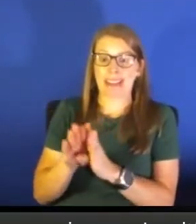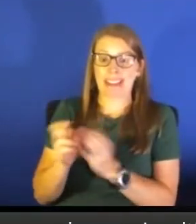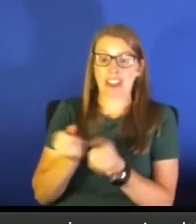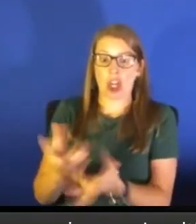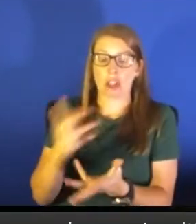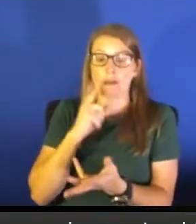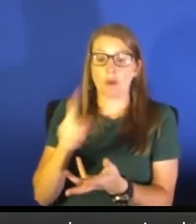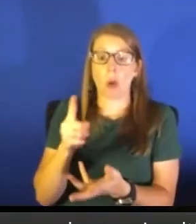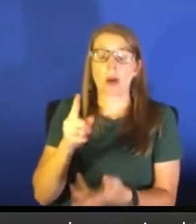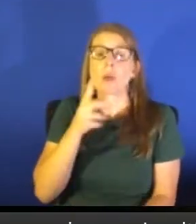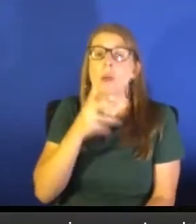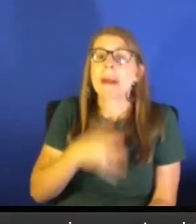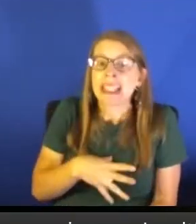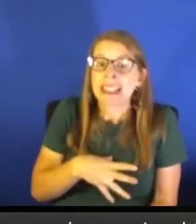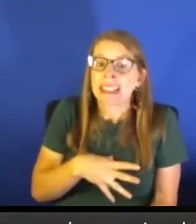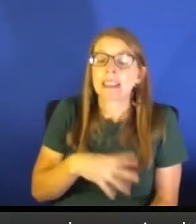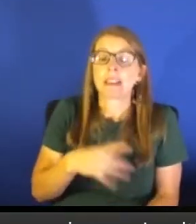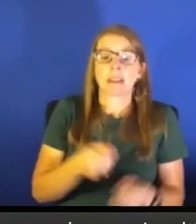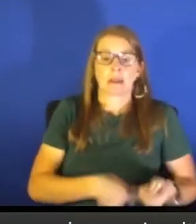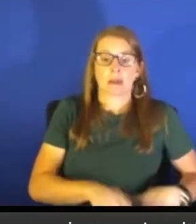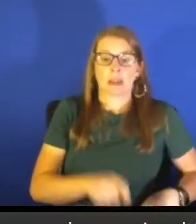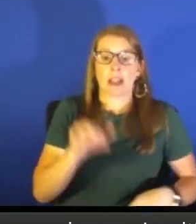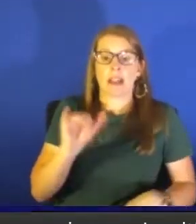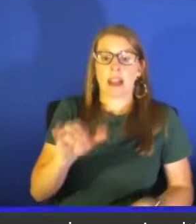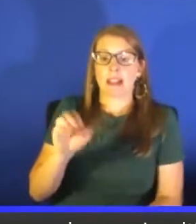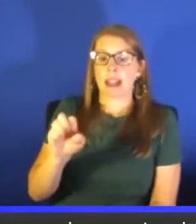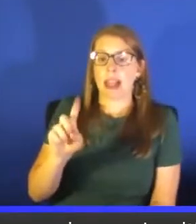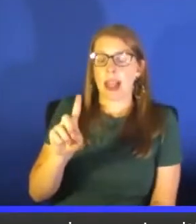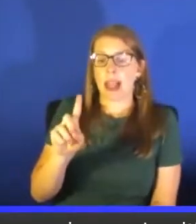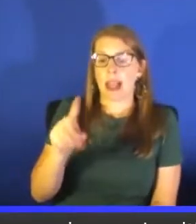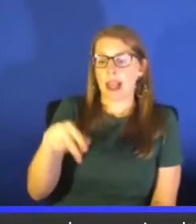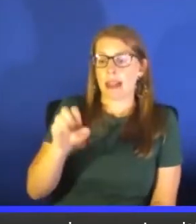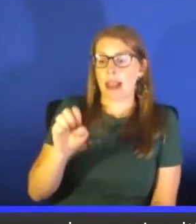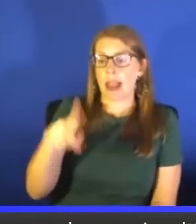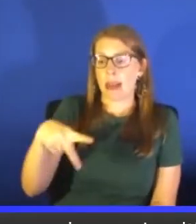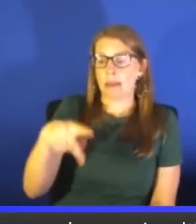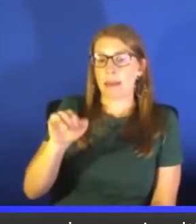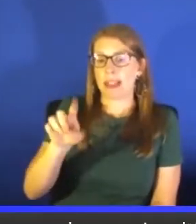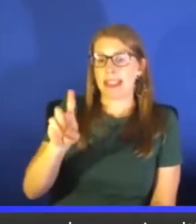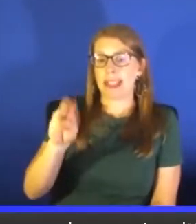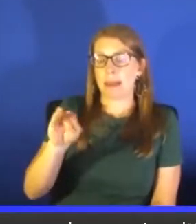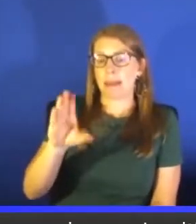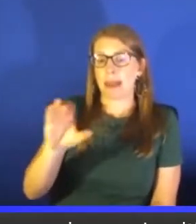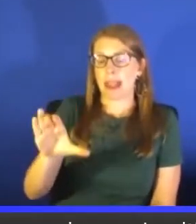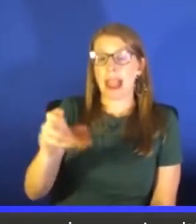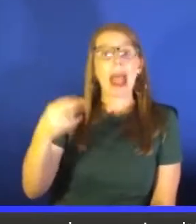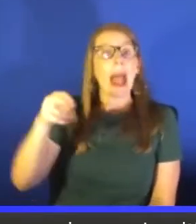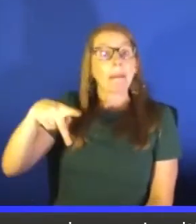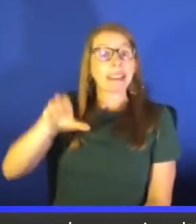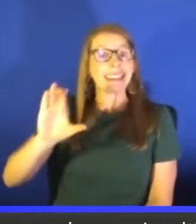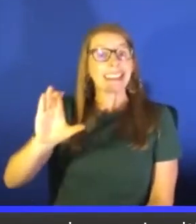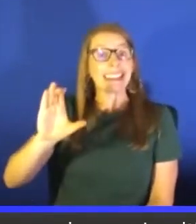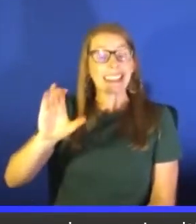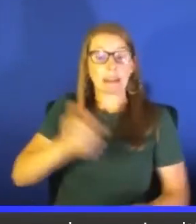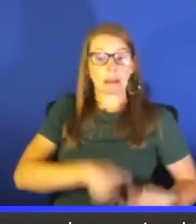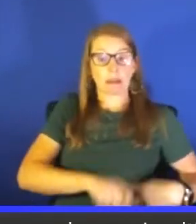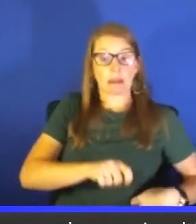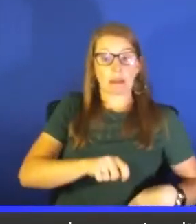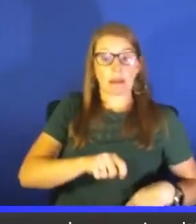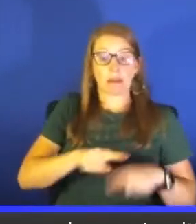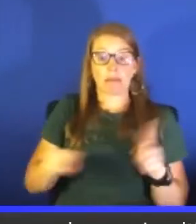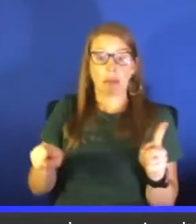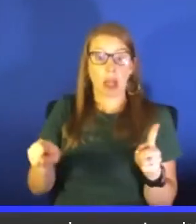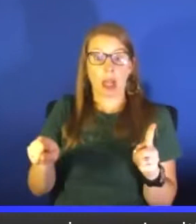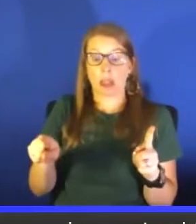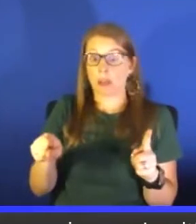women, and so that's really the epidemic that we're seeing right now is fatty liver. Historically, hepatitis C was a major cause of transplant, but with the advent of new drugs,